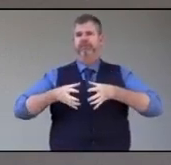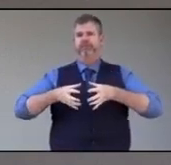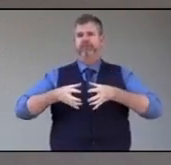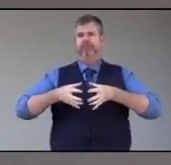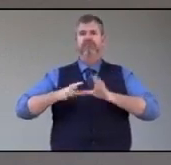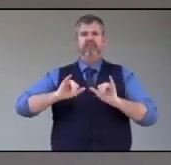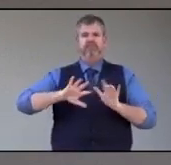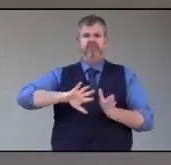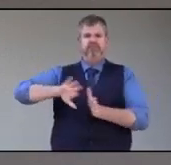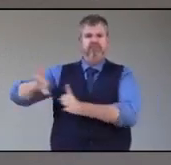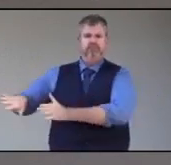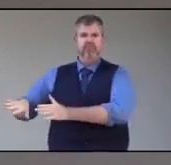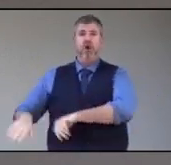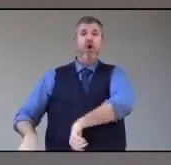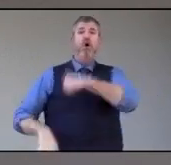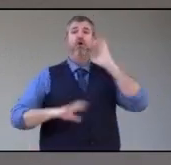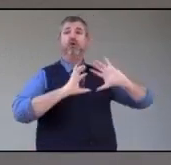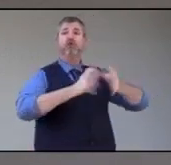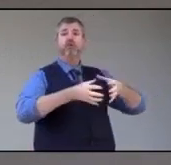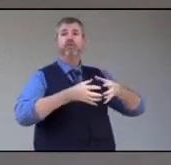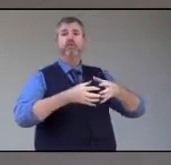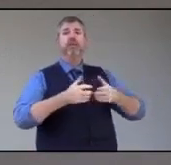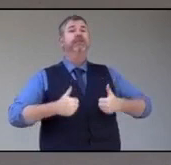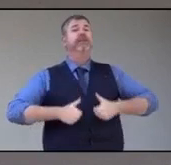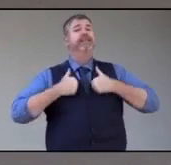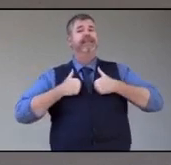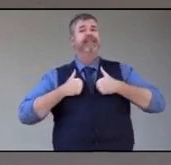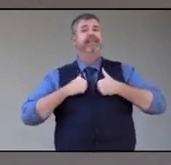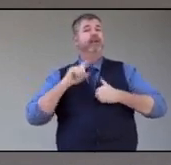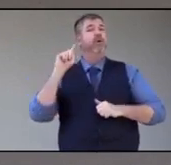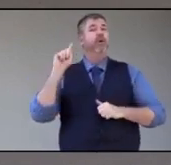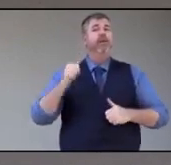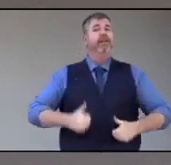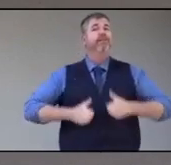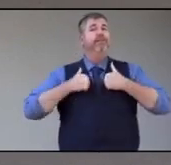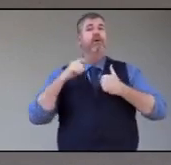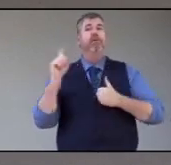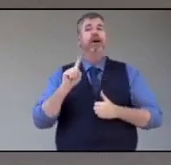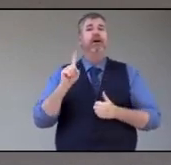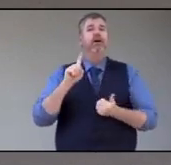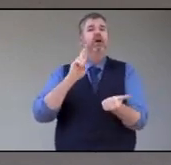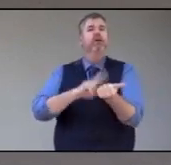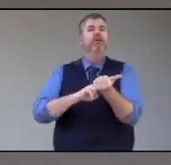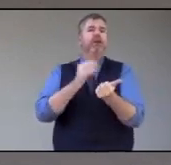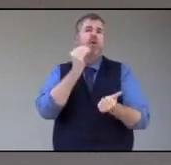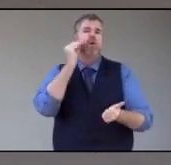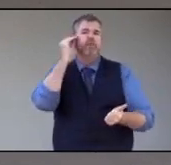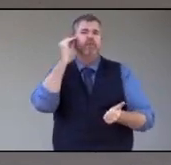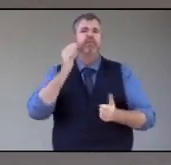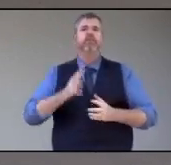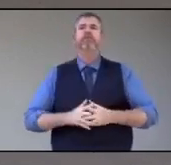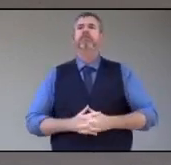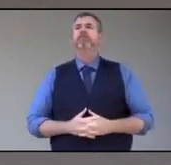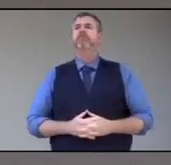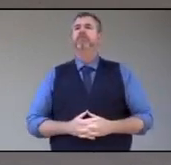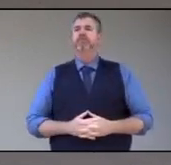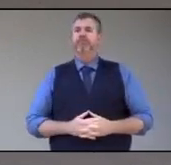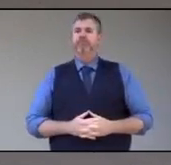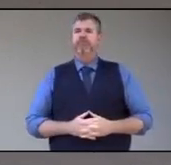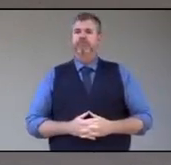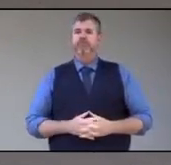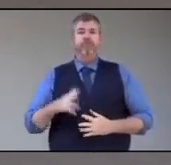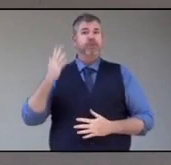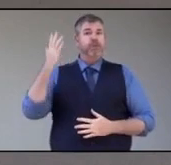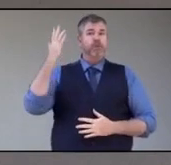are residents of long-term care facilities. So that's happening because, again, the